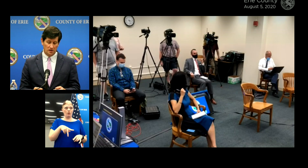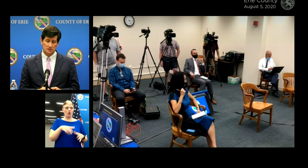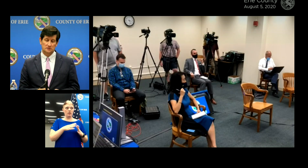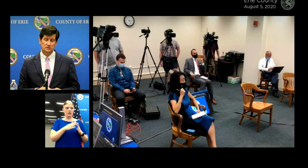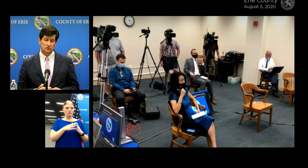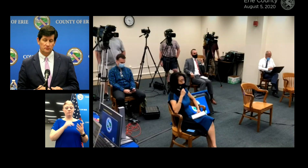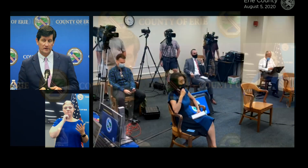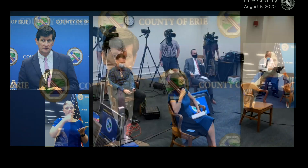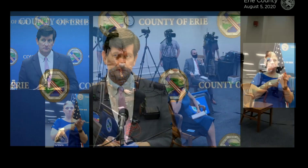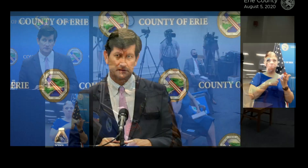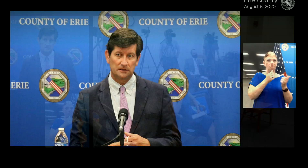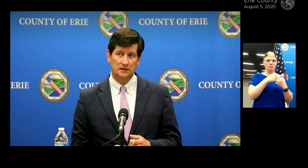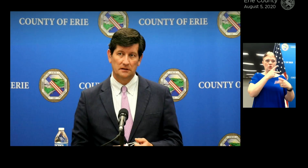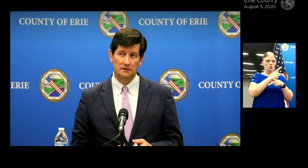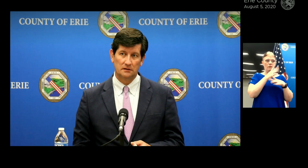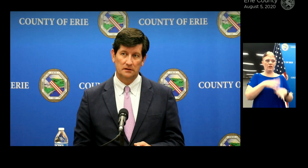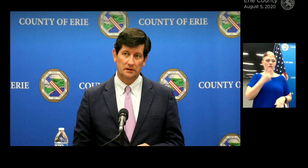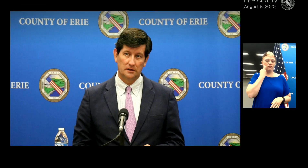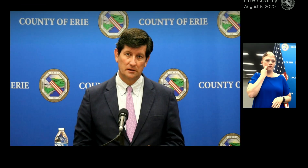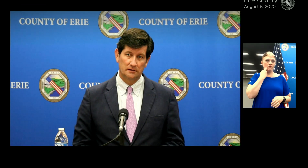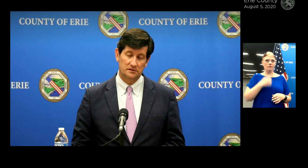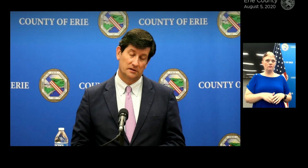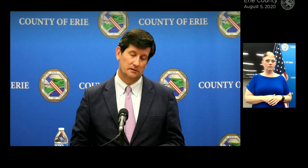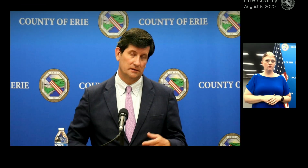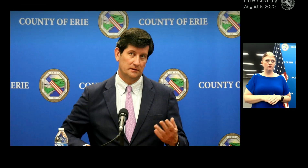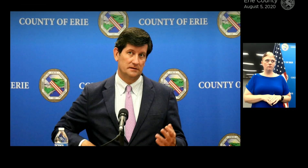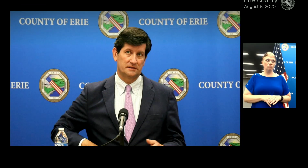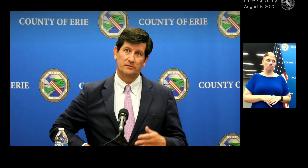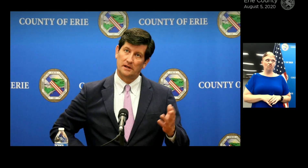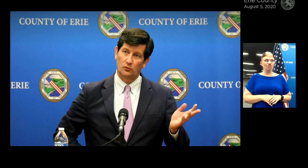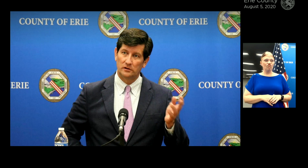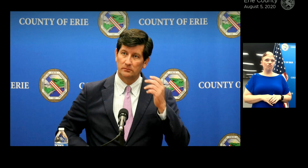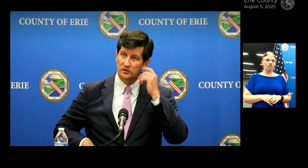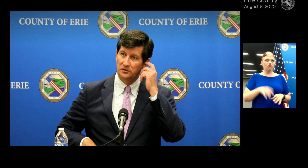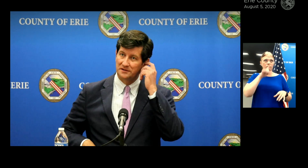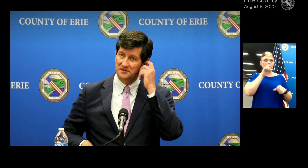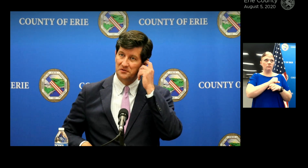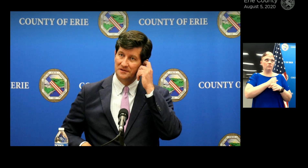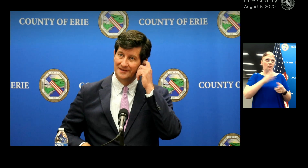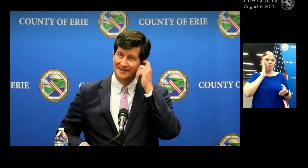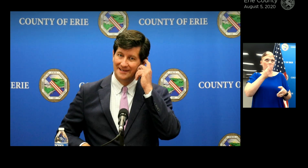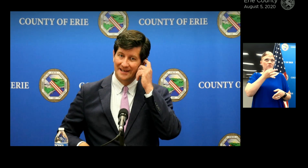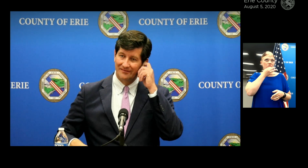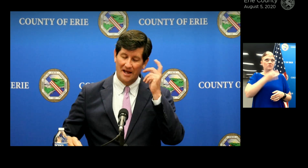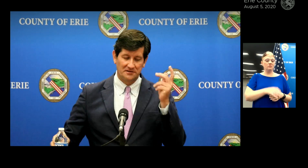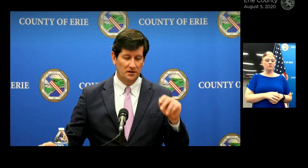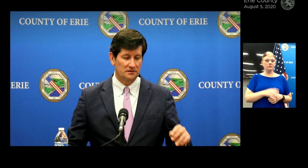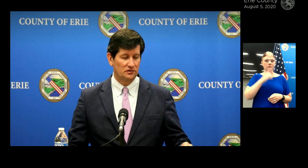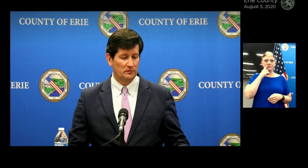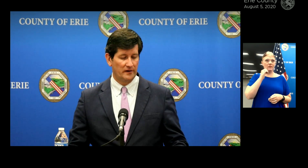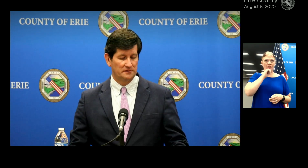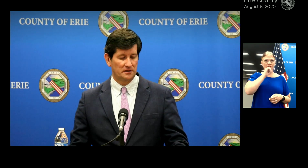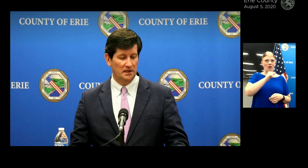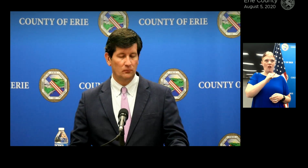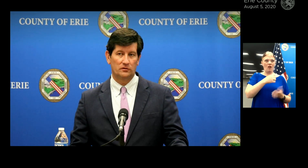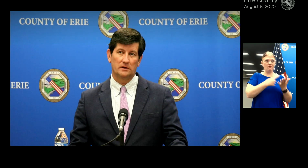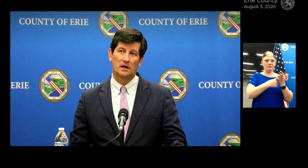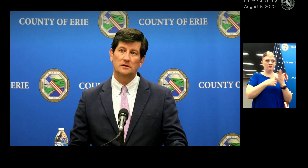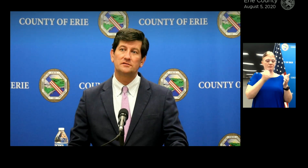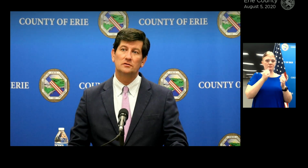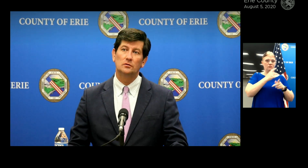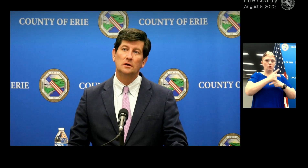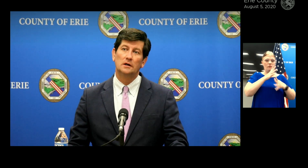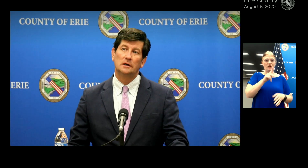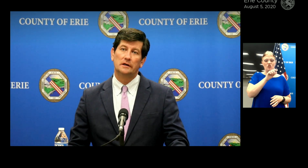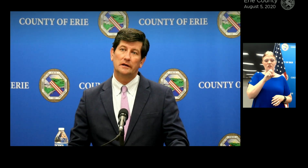not talked to the supervisor recently. Actually, it is something I'm going to be doing soon. I've not talked to Supervisor Keene with